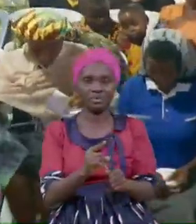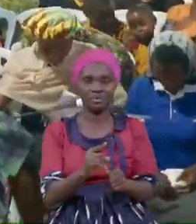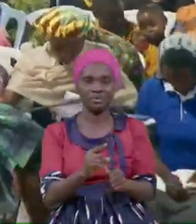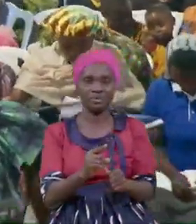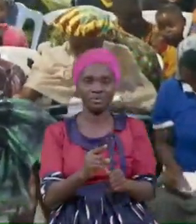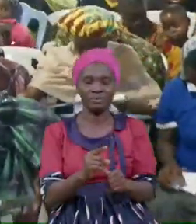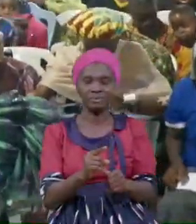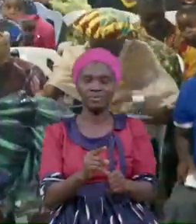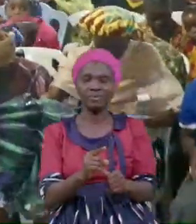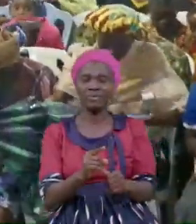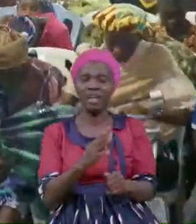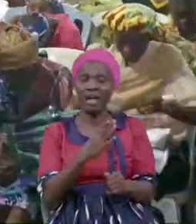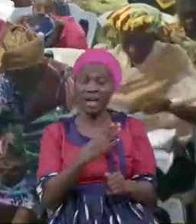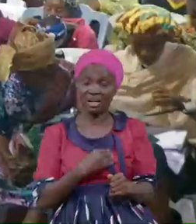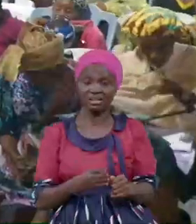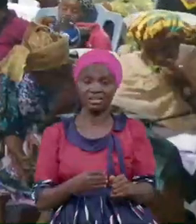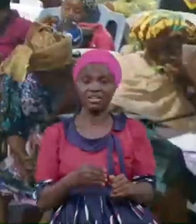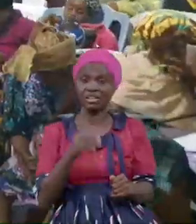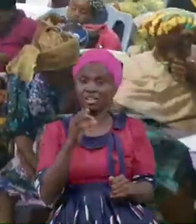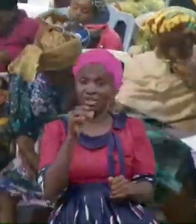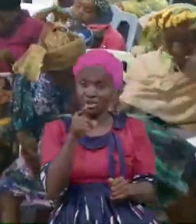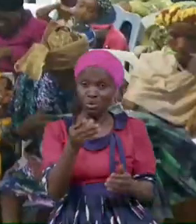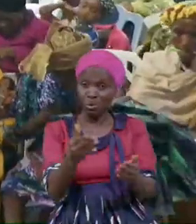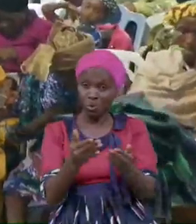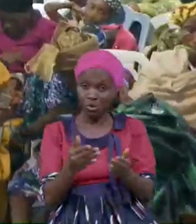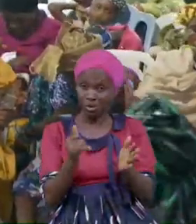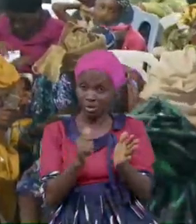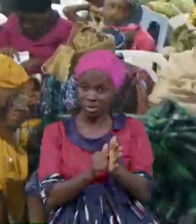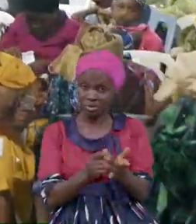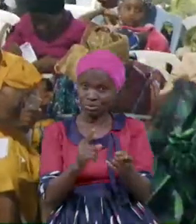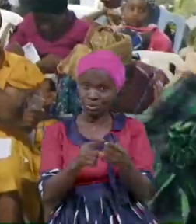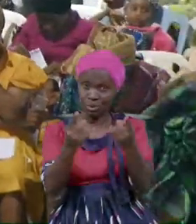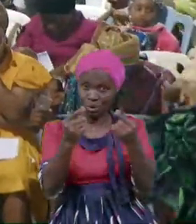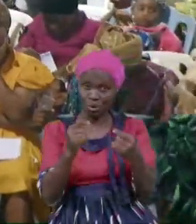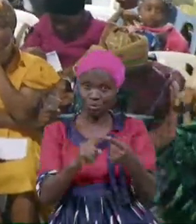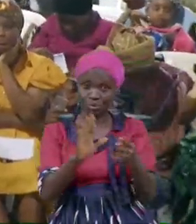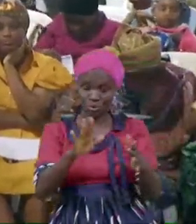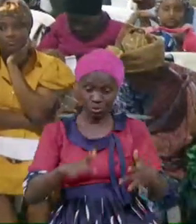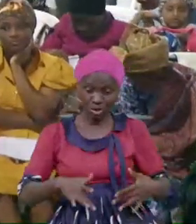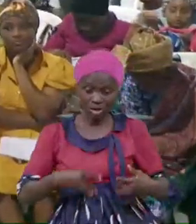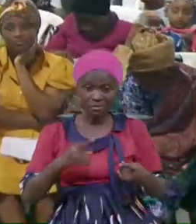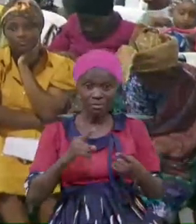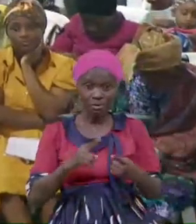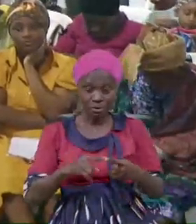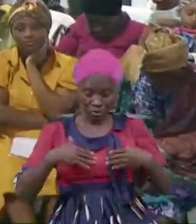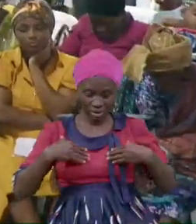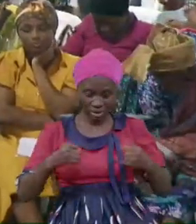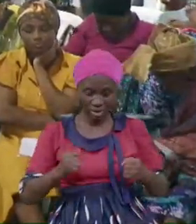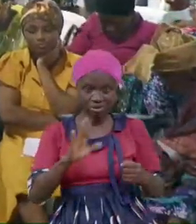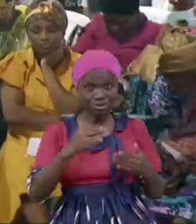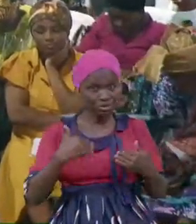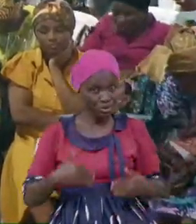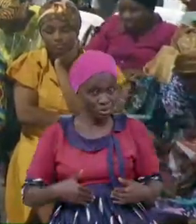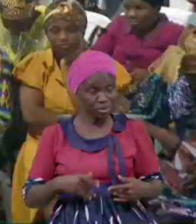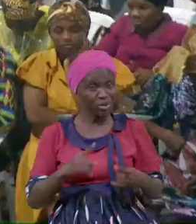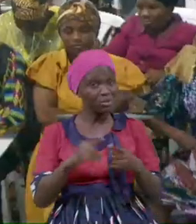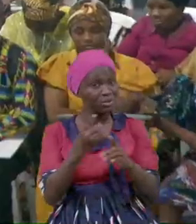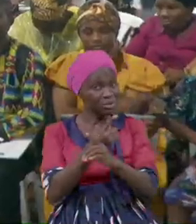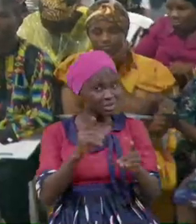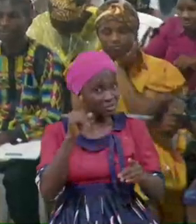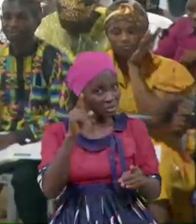do in your life, touch your heart, repair your body, heal your body, deliver you, and give